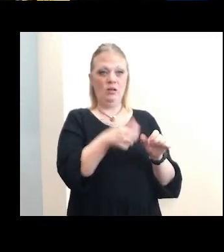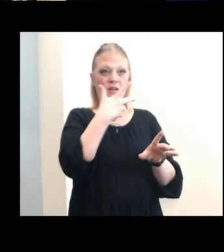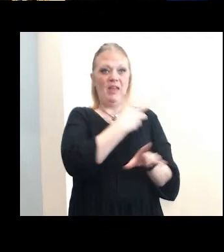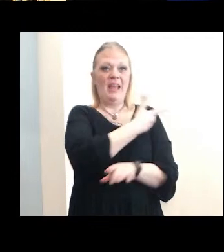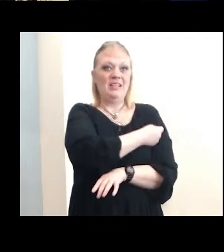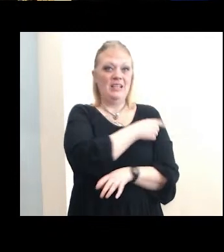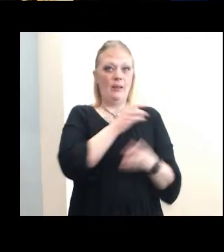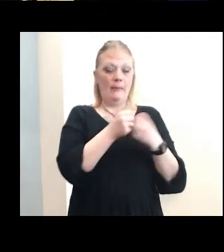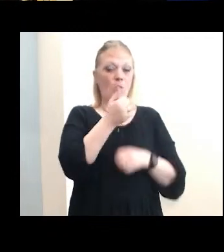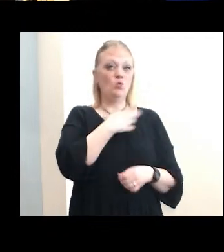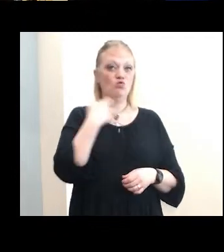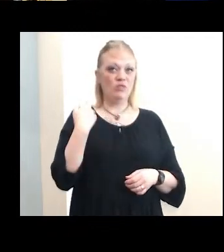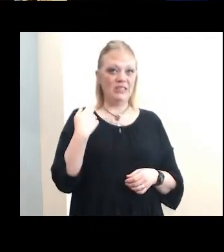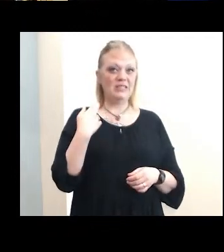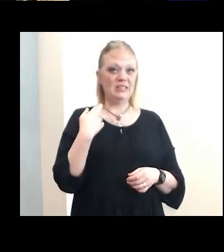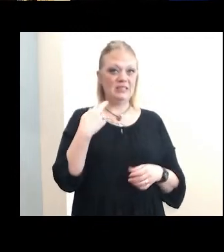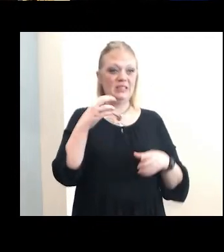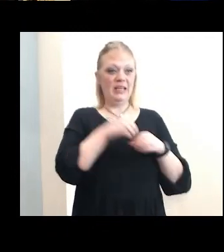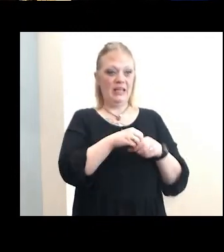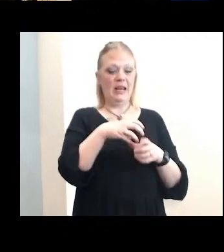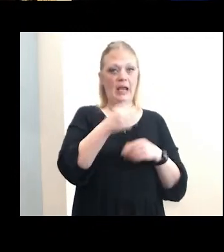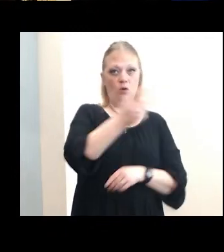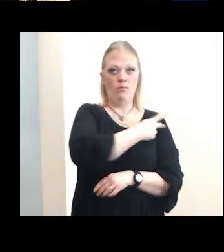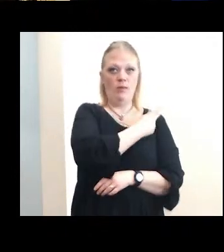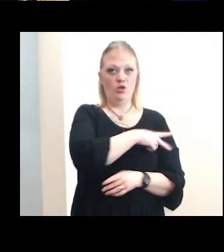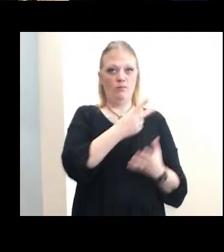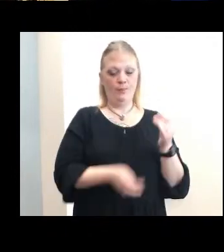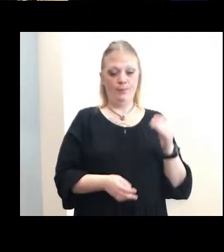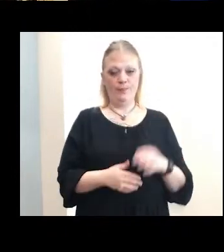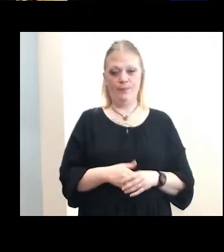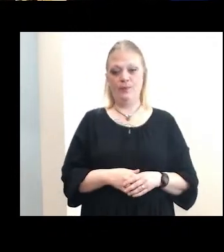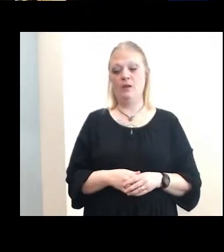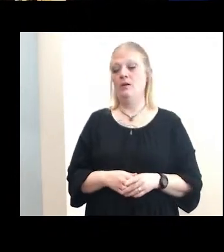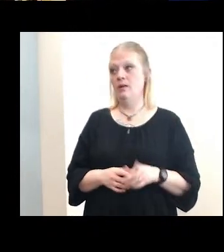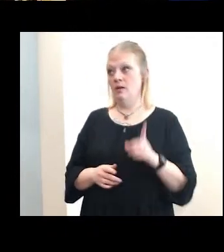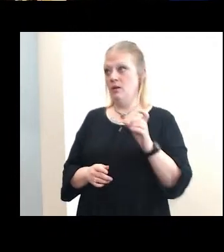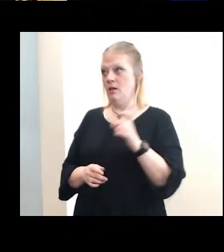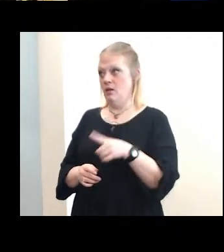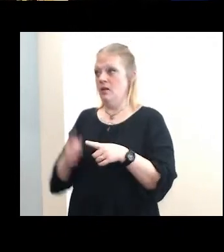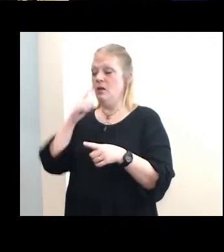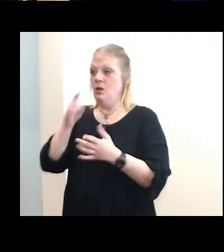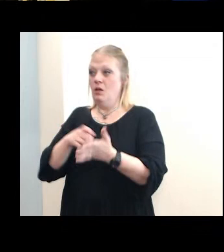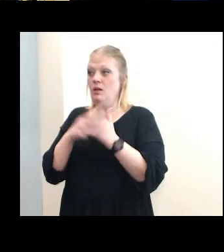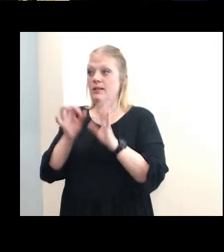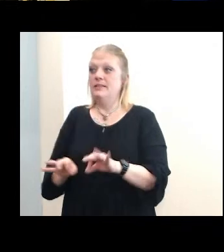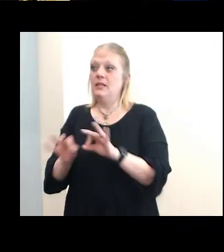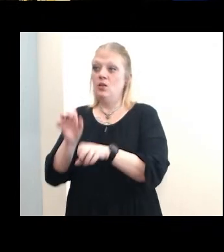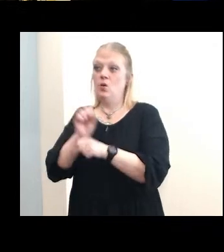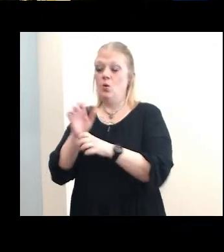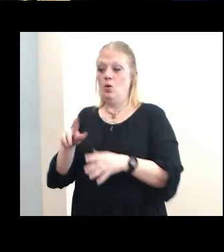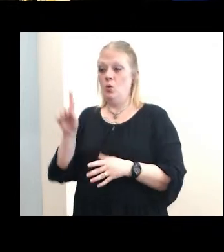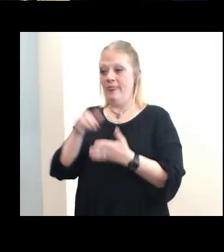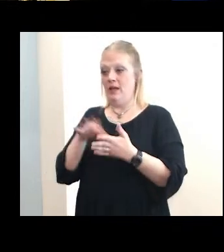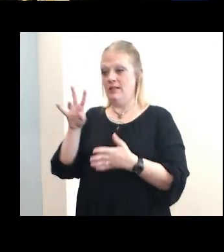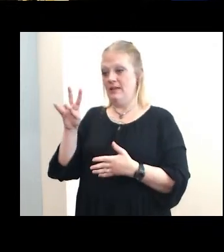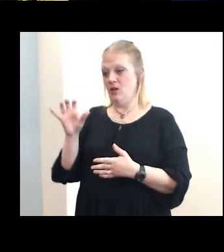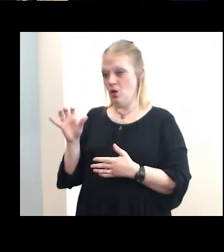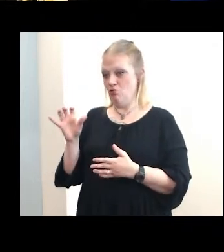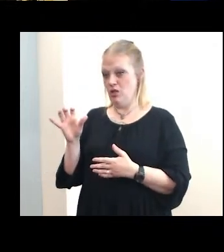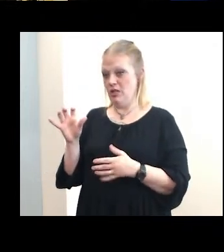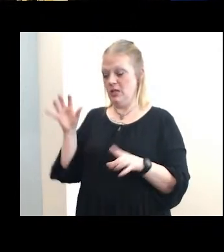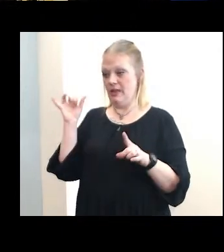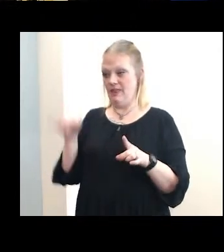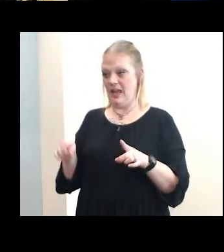their most at risk in and outpatients. And then for the essential workers, the 1,700 doses,